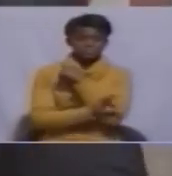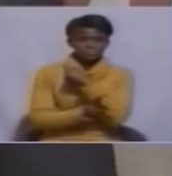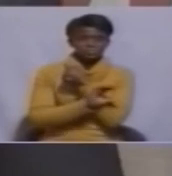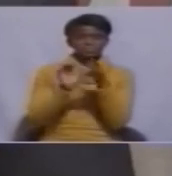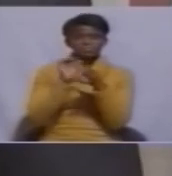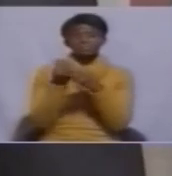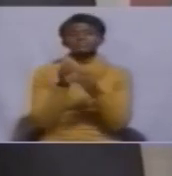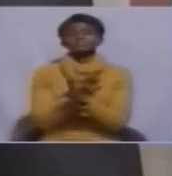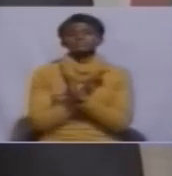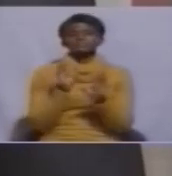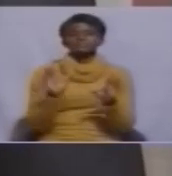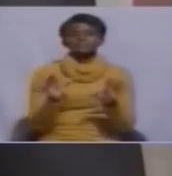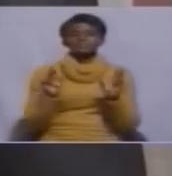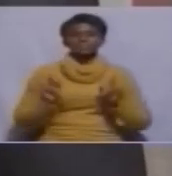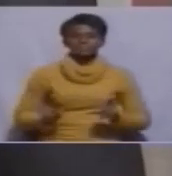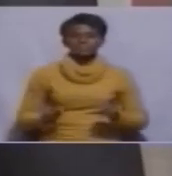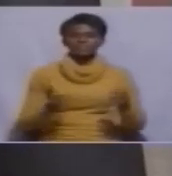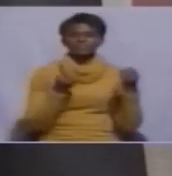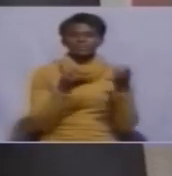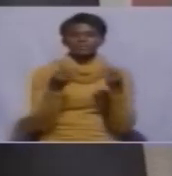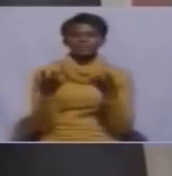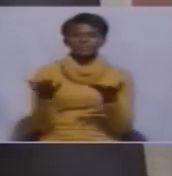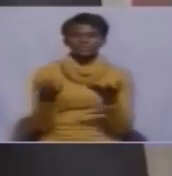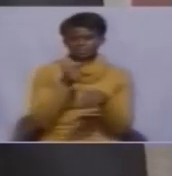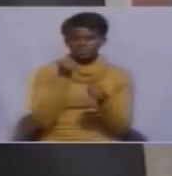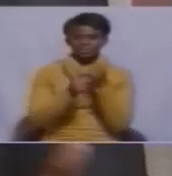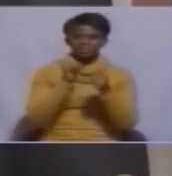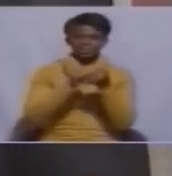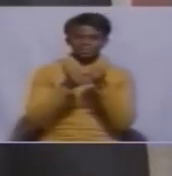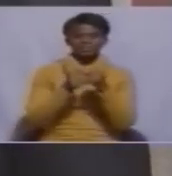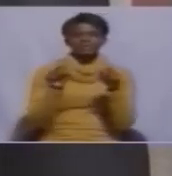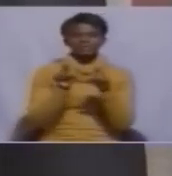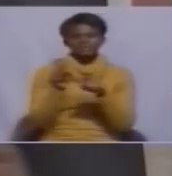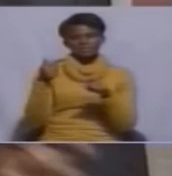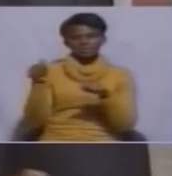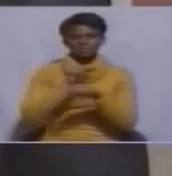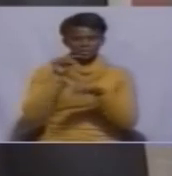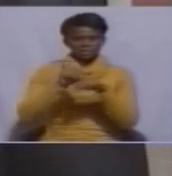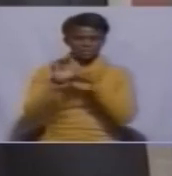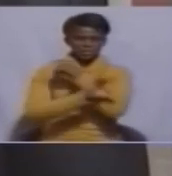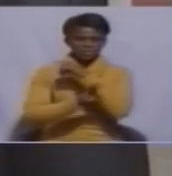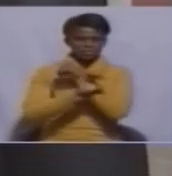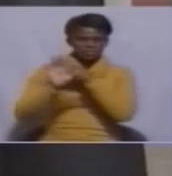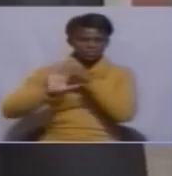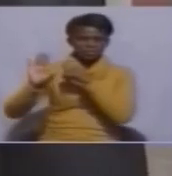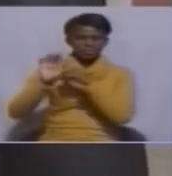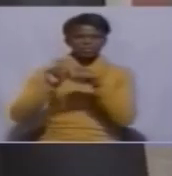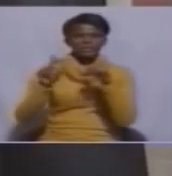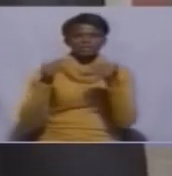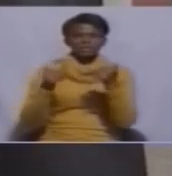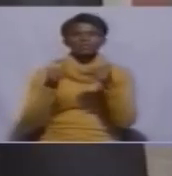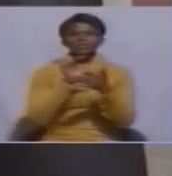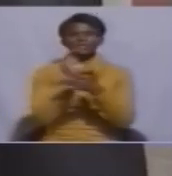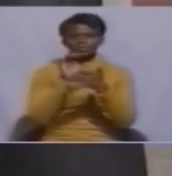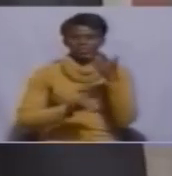to be a Zambian citizen. And most of them, maybe due to circumstances, have opted to be nationals of that country. So what this